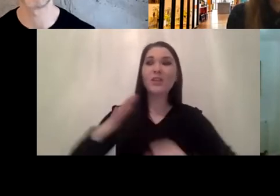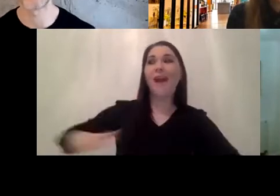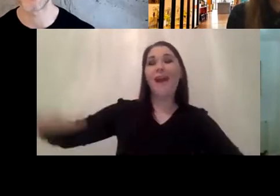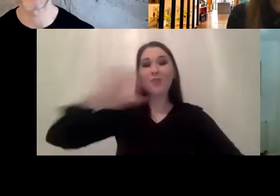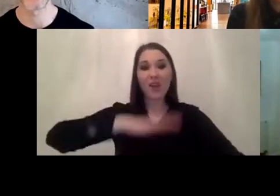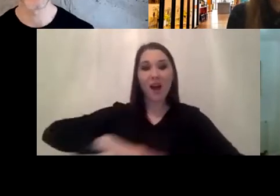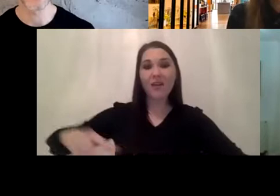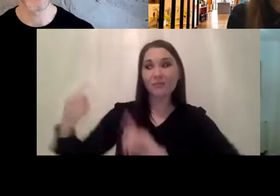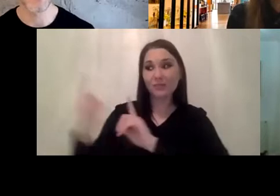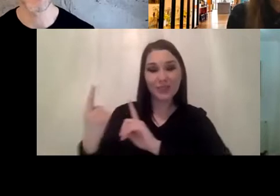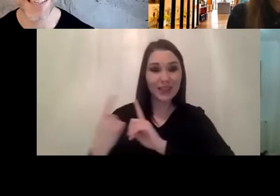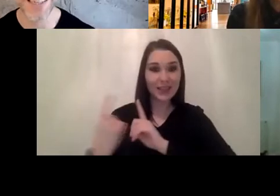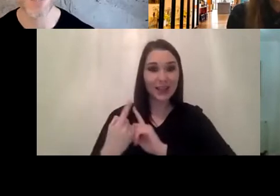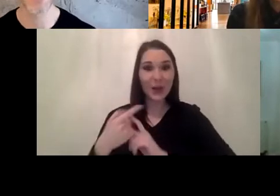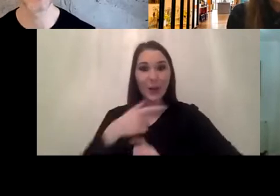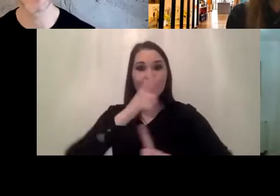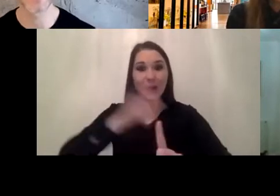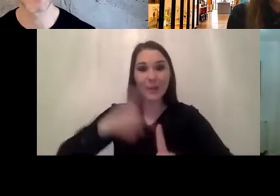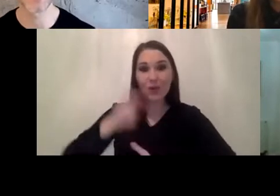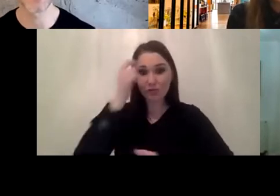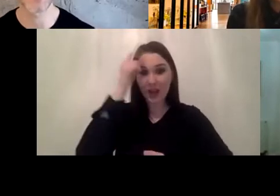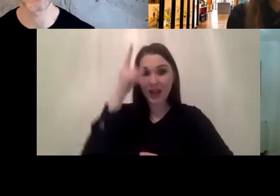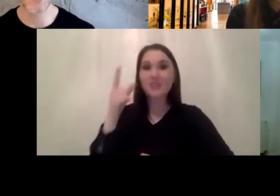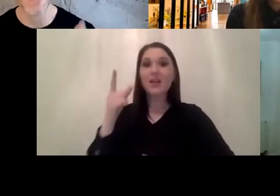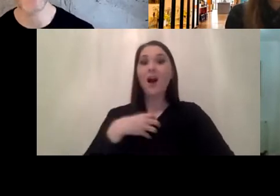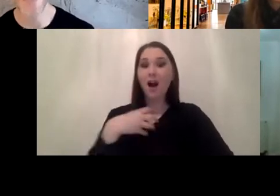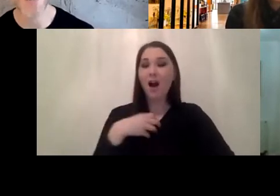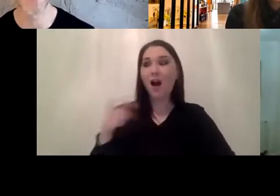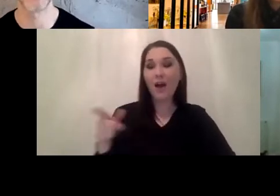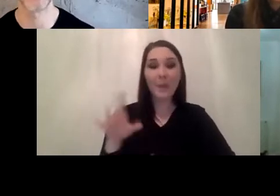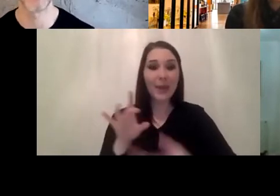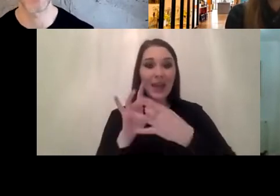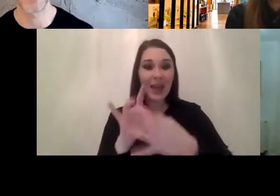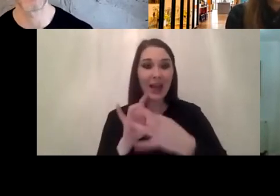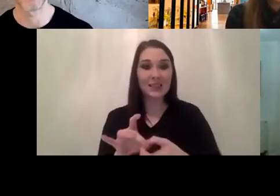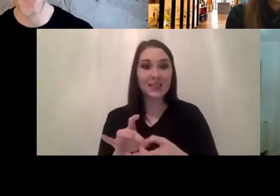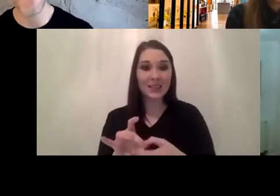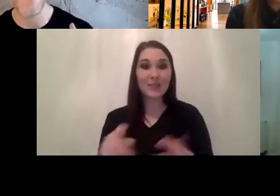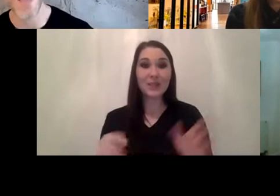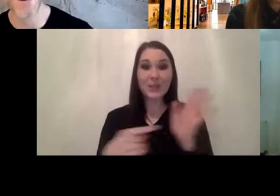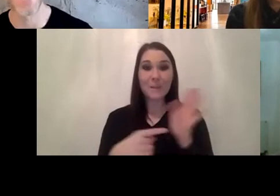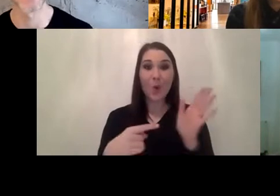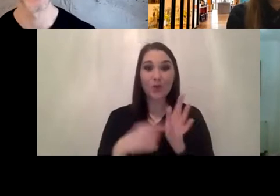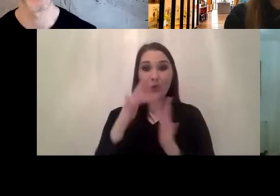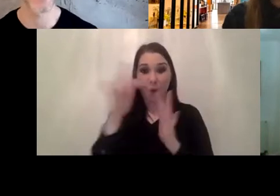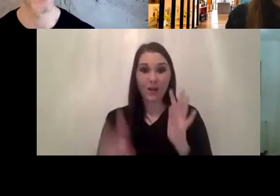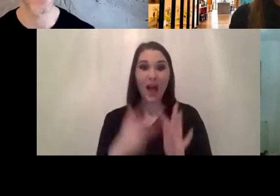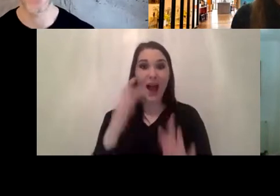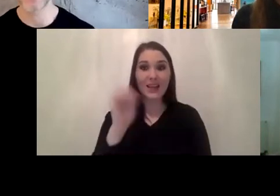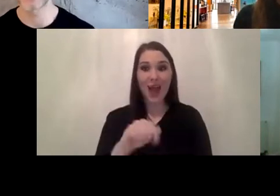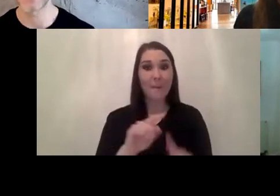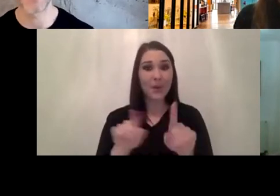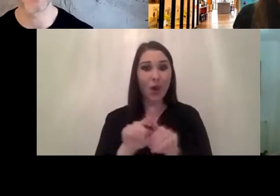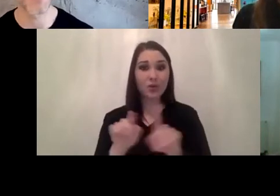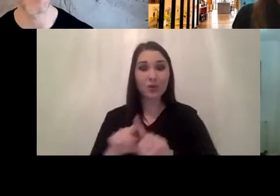people realize that even though we're, you know, I can be connected to people across the world, like, it matters that I know my neighbor, and it matters that I've got